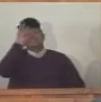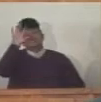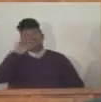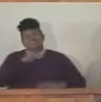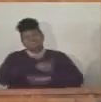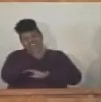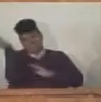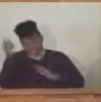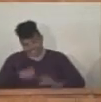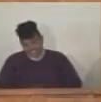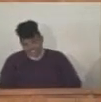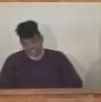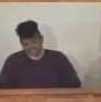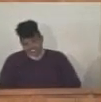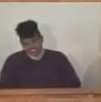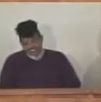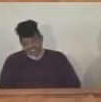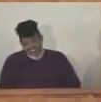days.